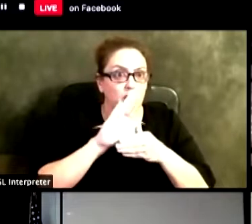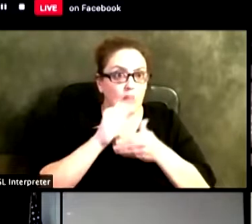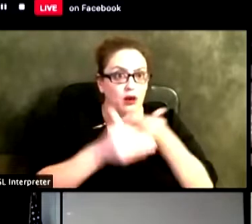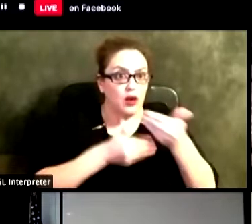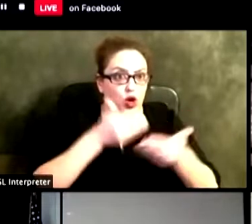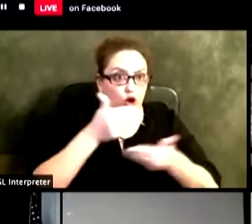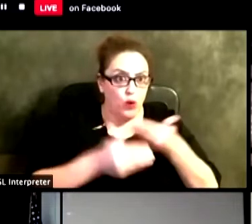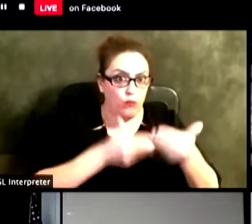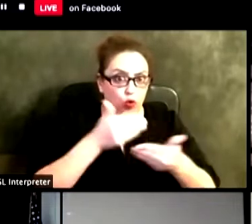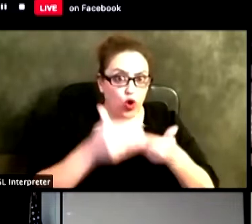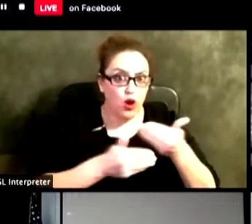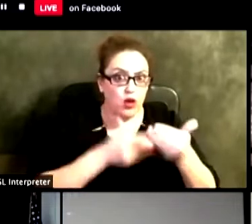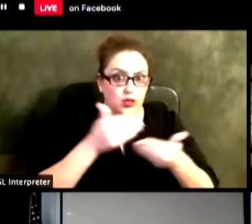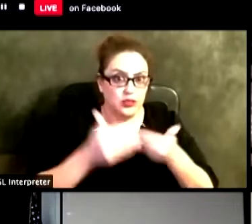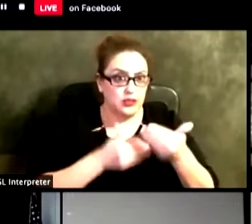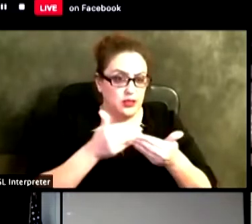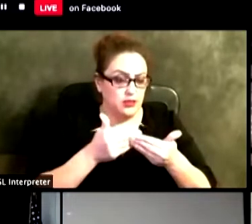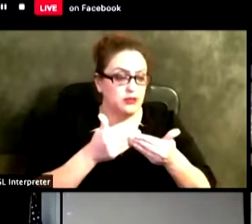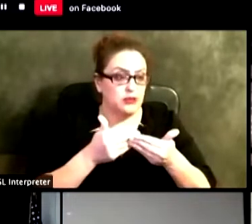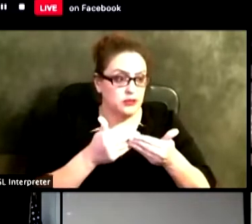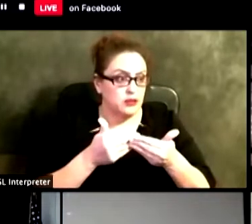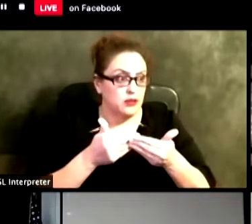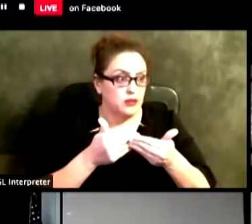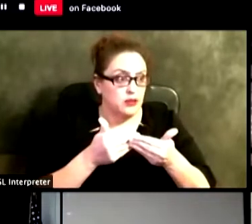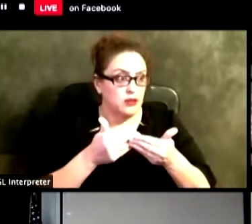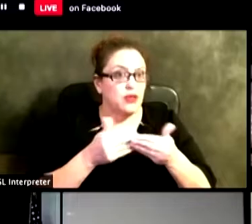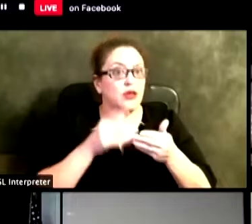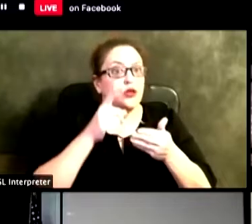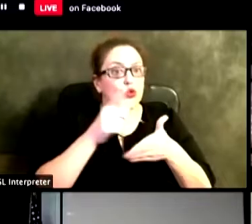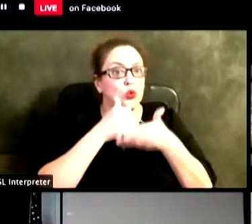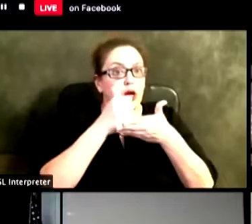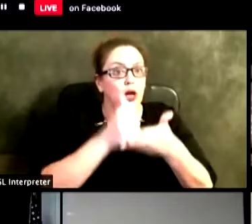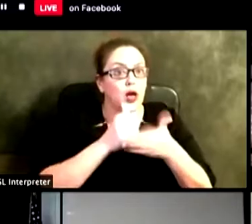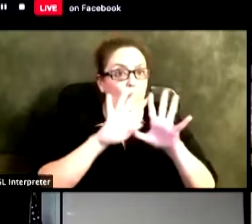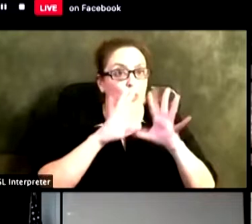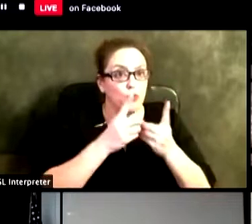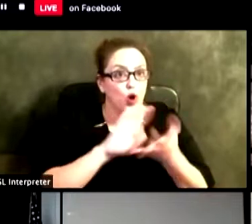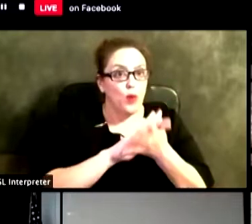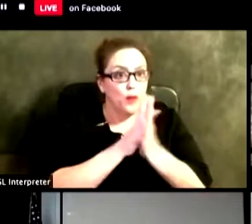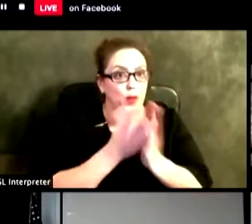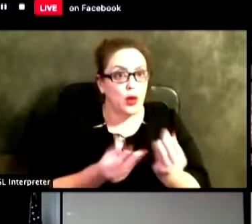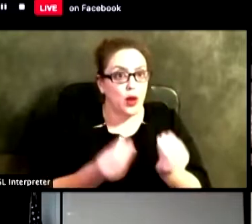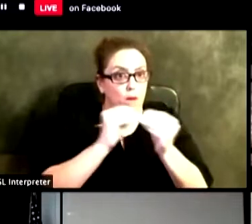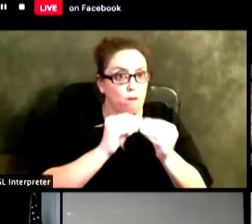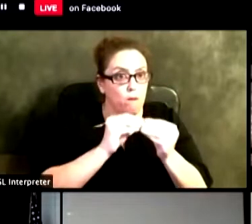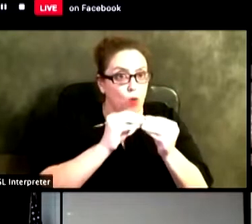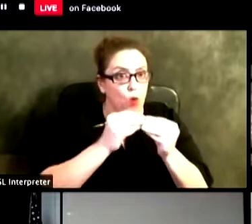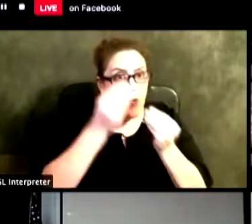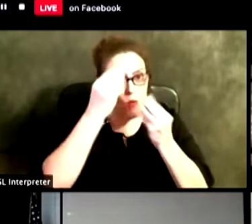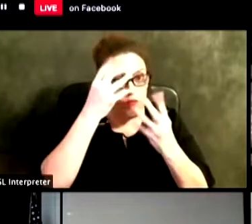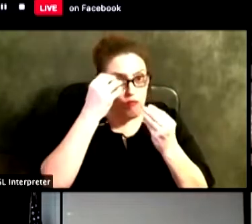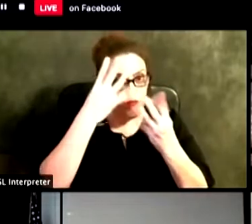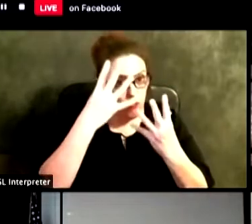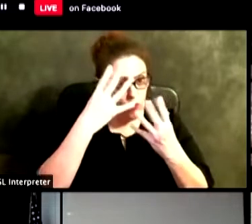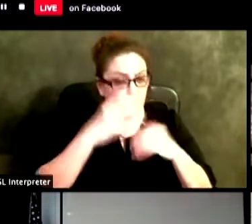to decolonize her department. Her immediate subordinate, however,